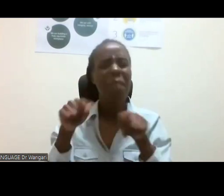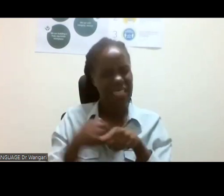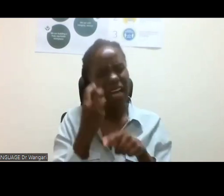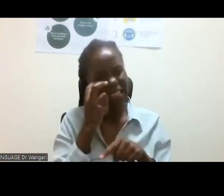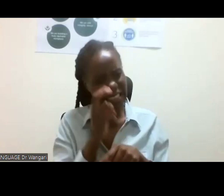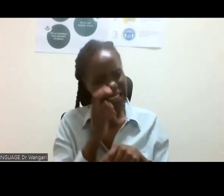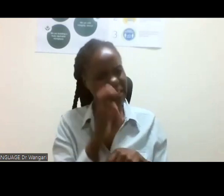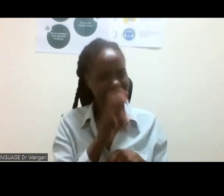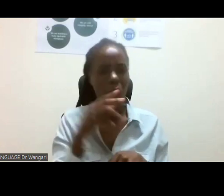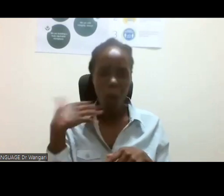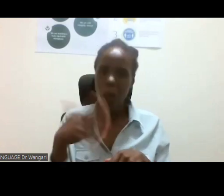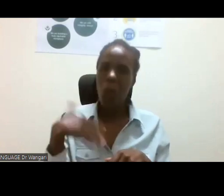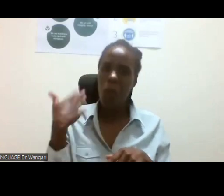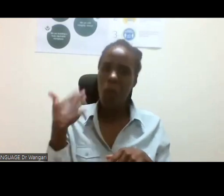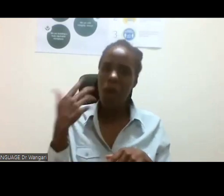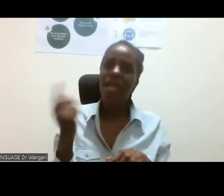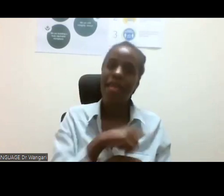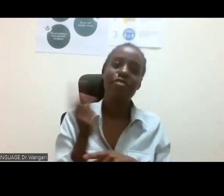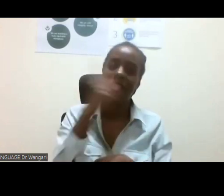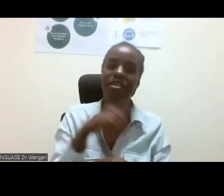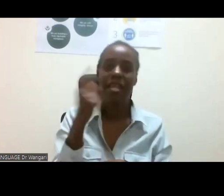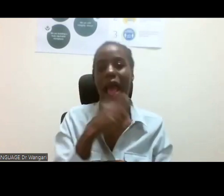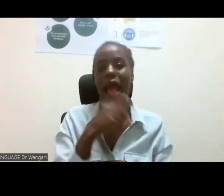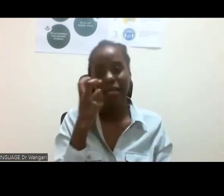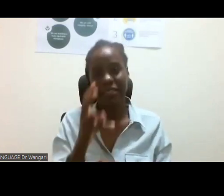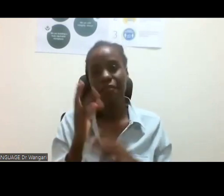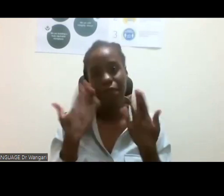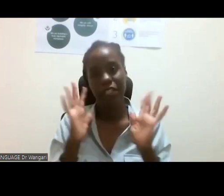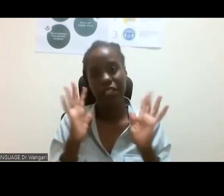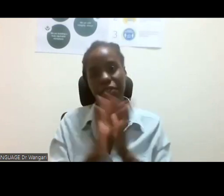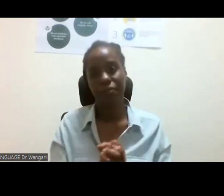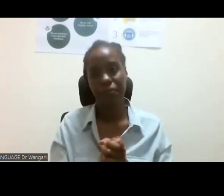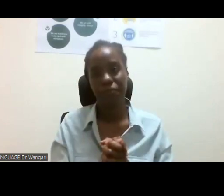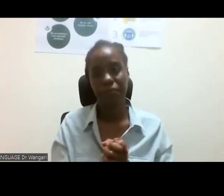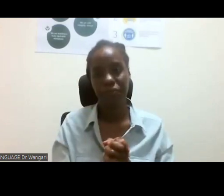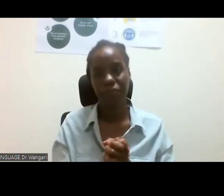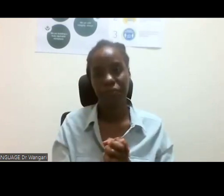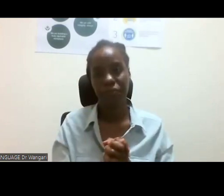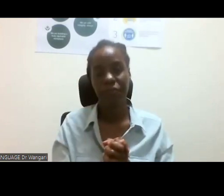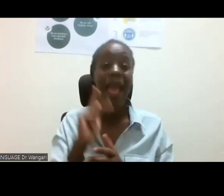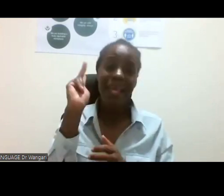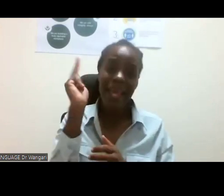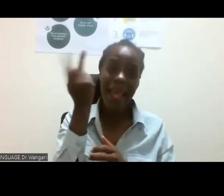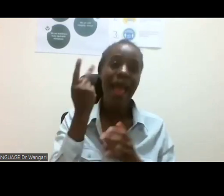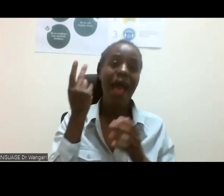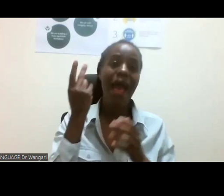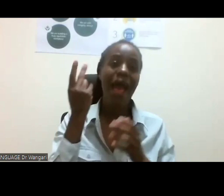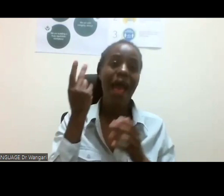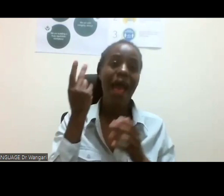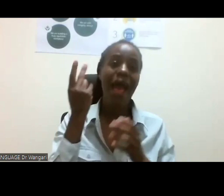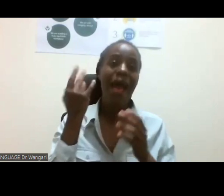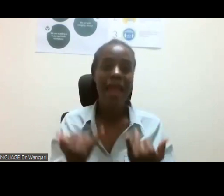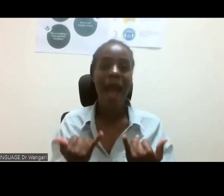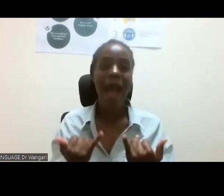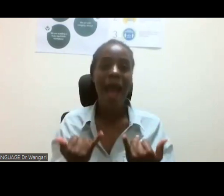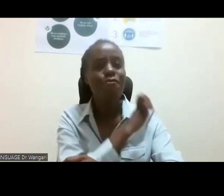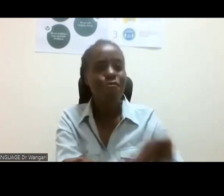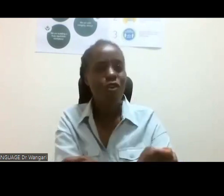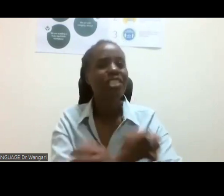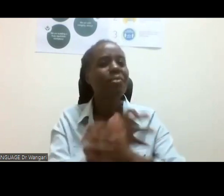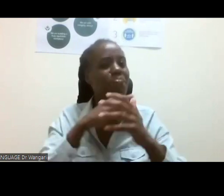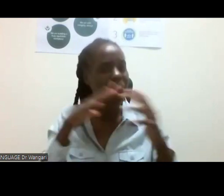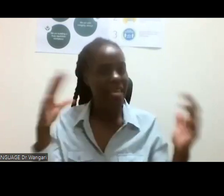with it on daily basis. Kenya continues to make tremendous efforts to end